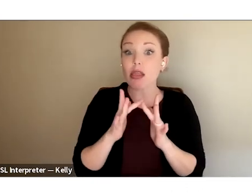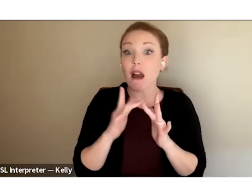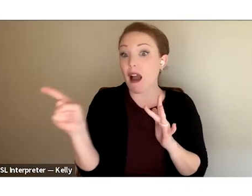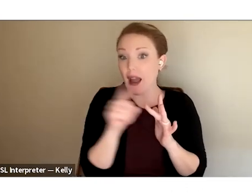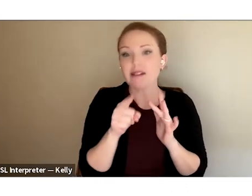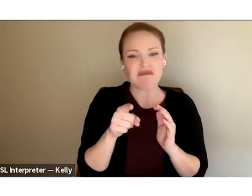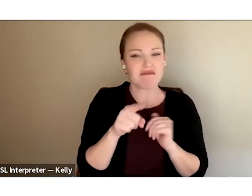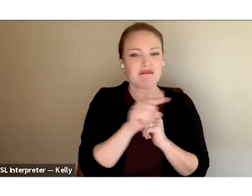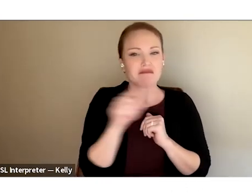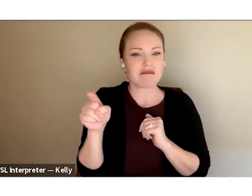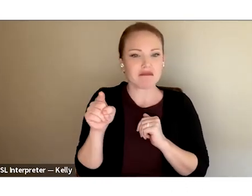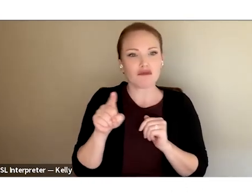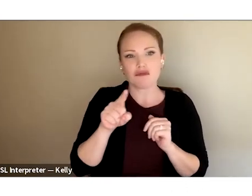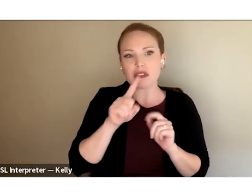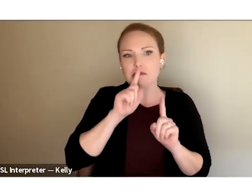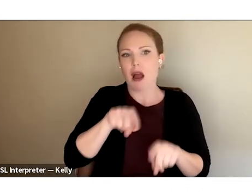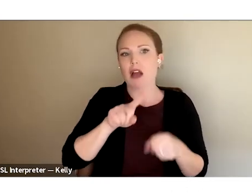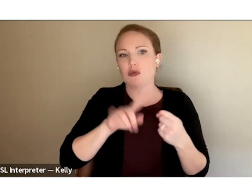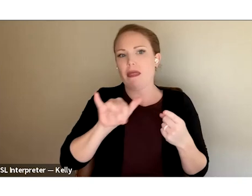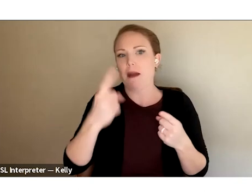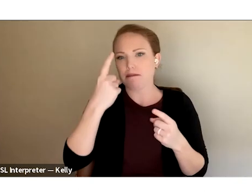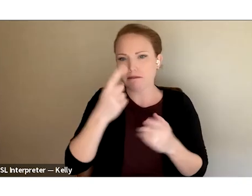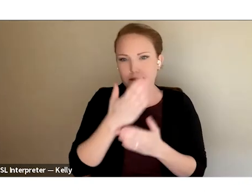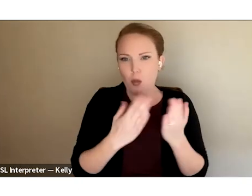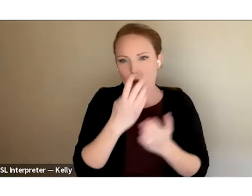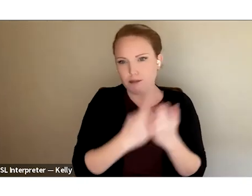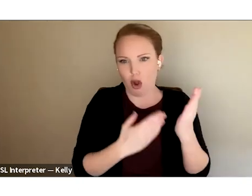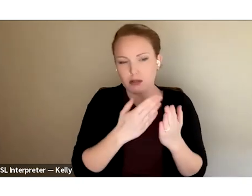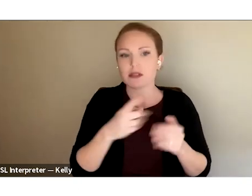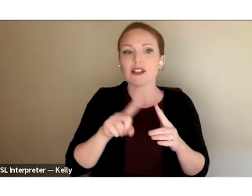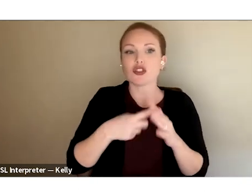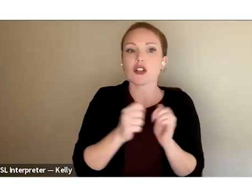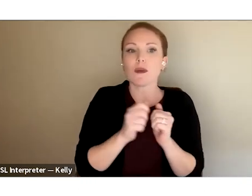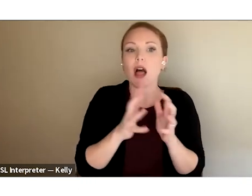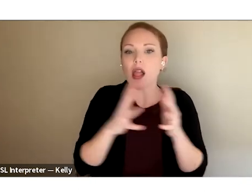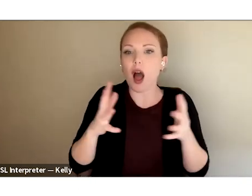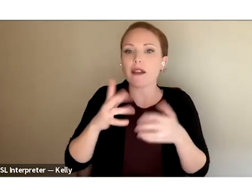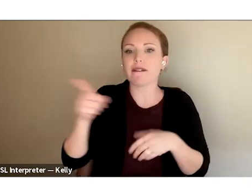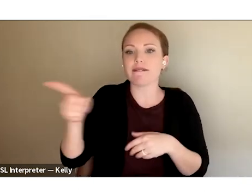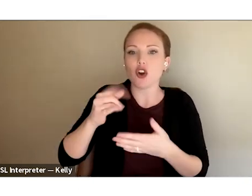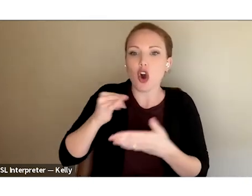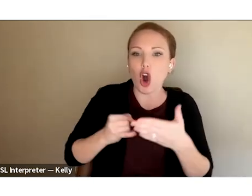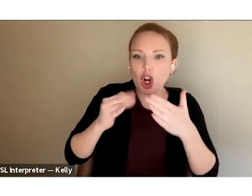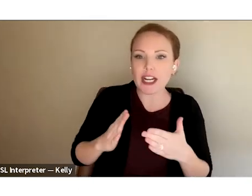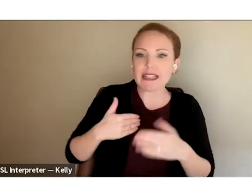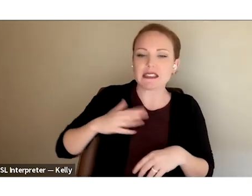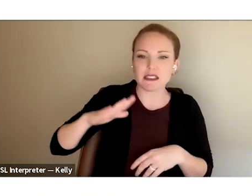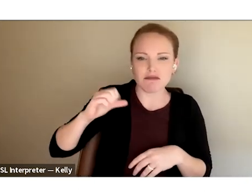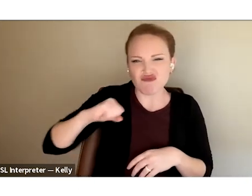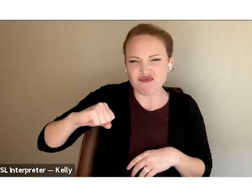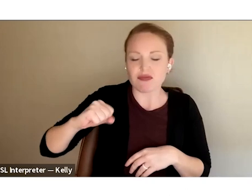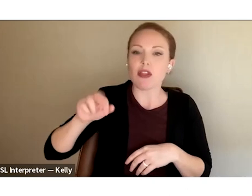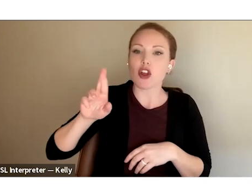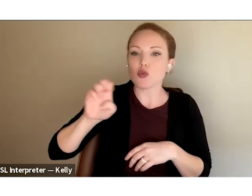to, and I believe, started with a lot of artists pushing back on the screenshotting and resharing